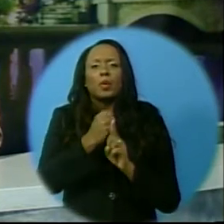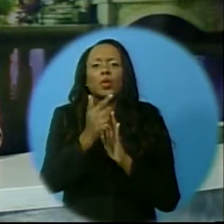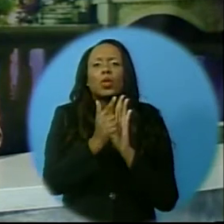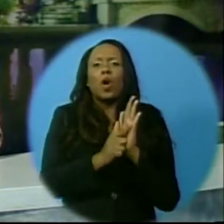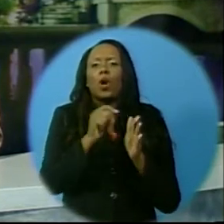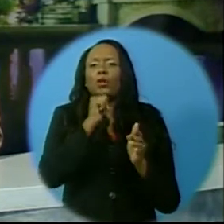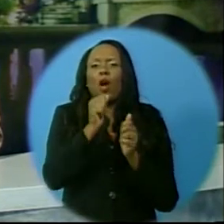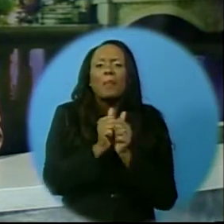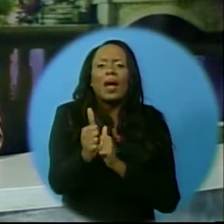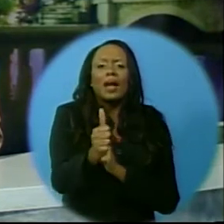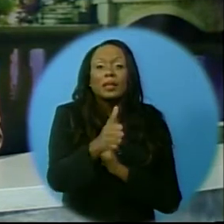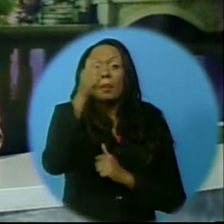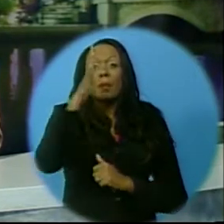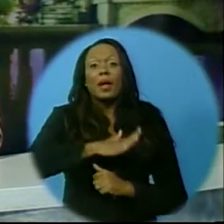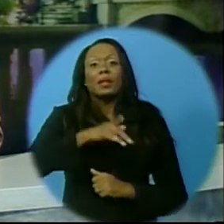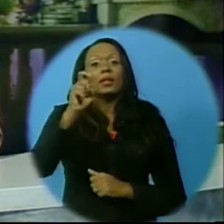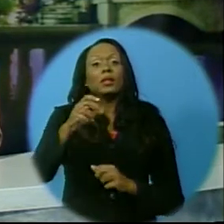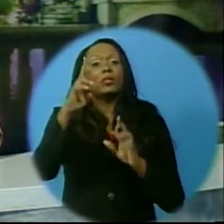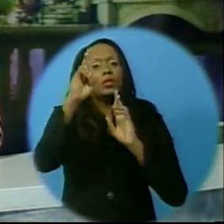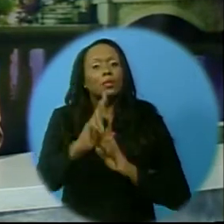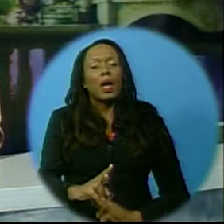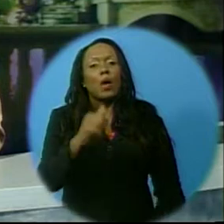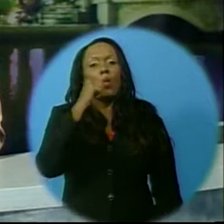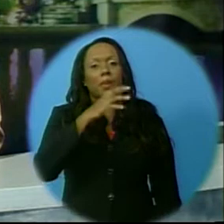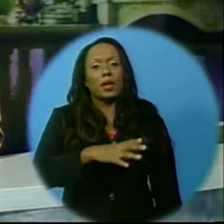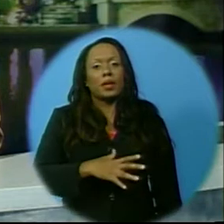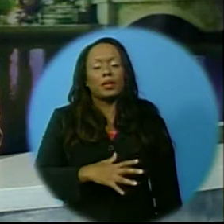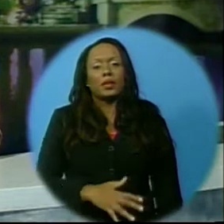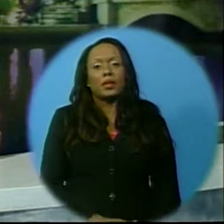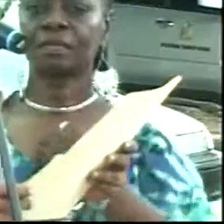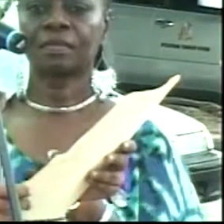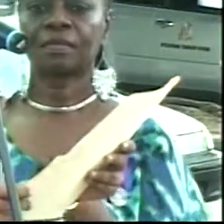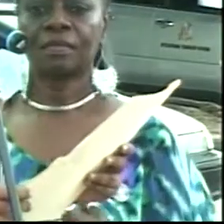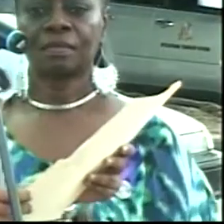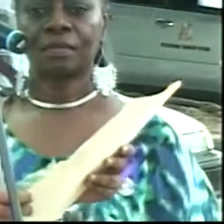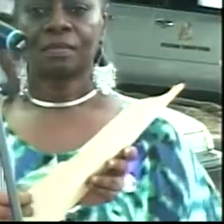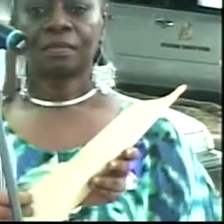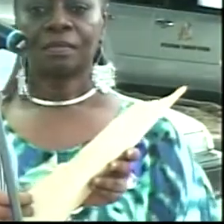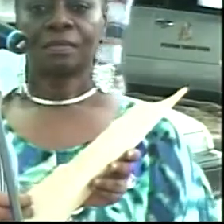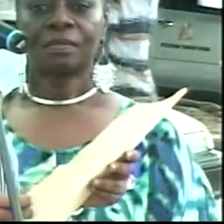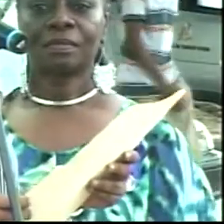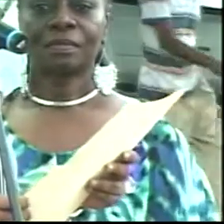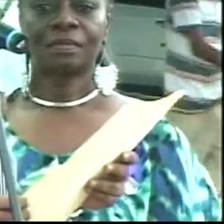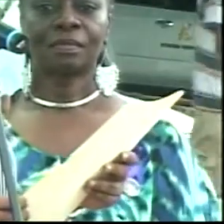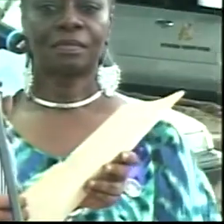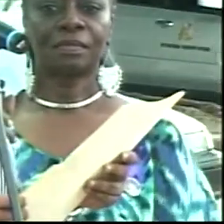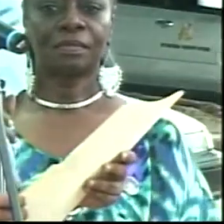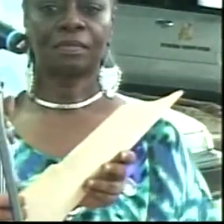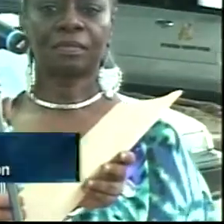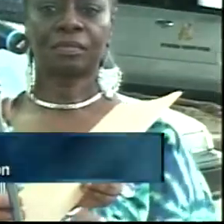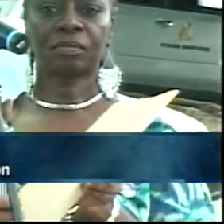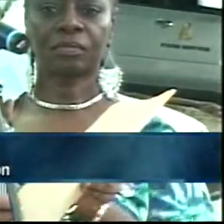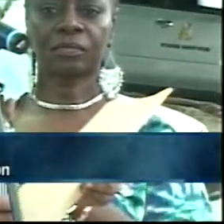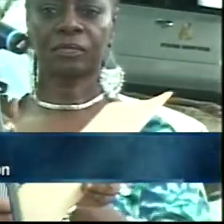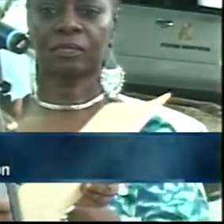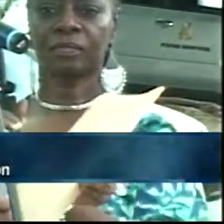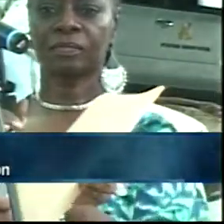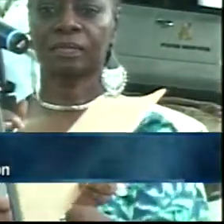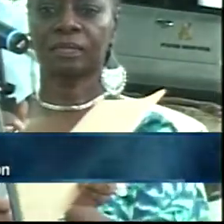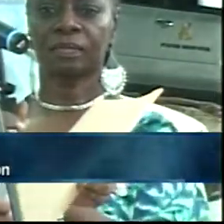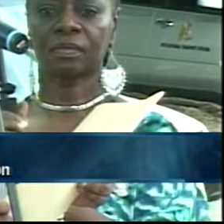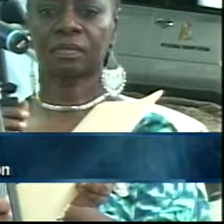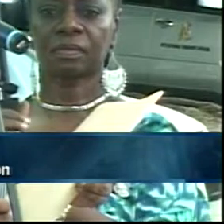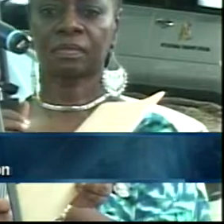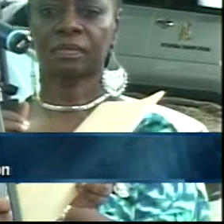She said men need to respect women. We are not objects. We are not things